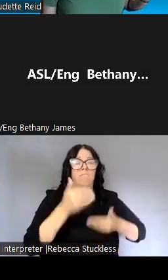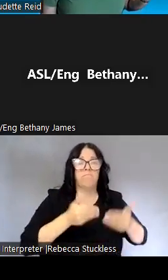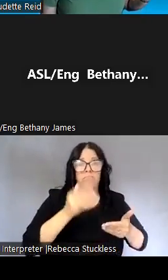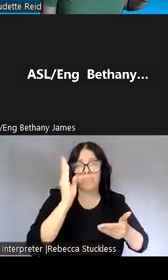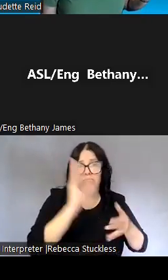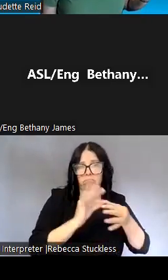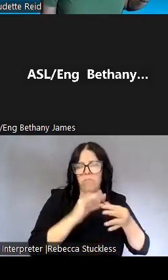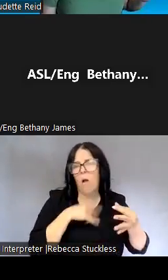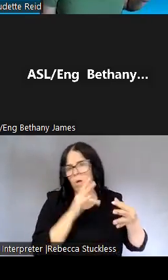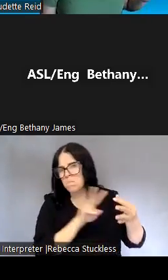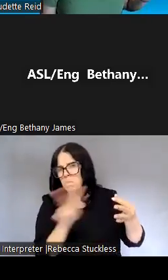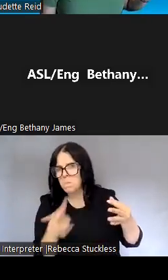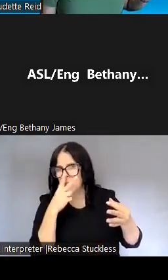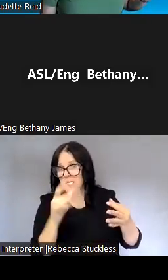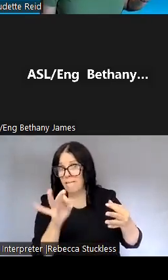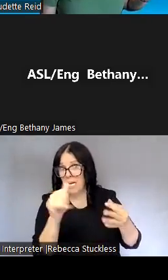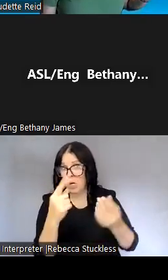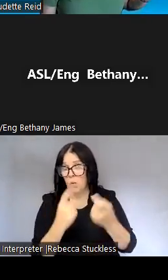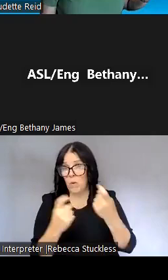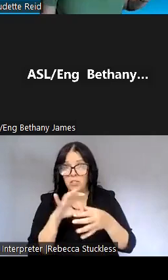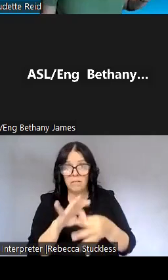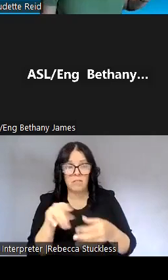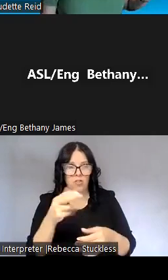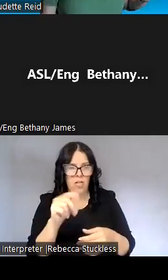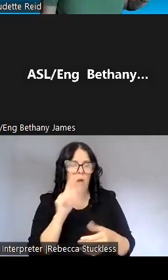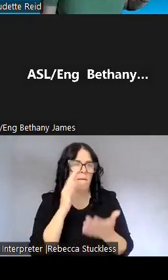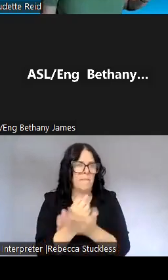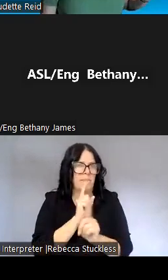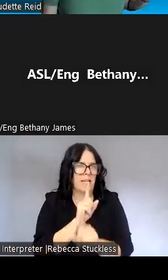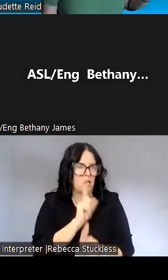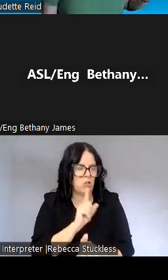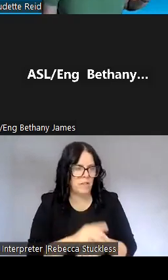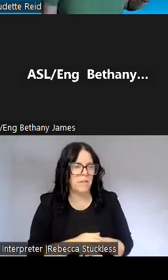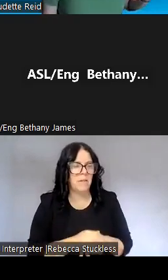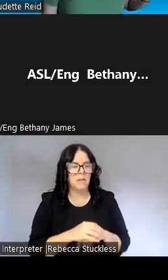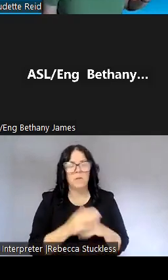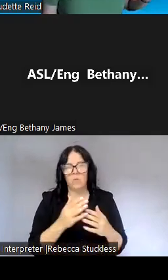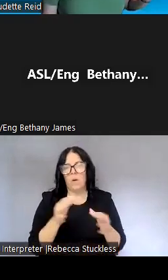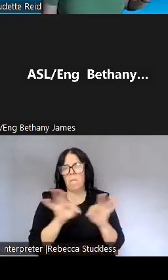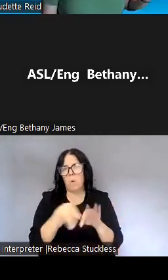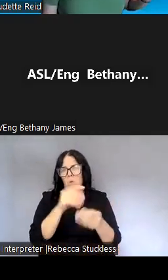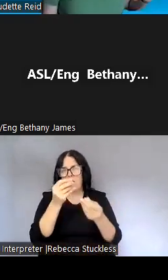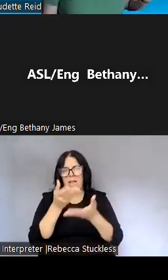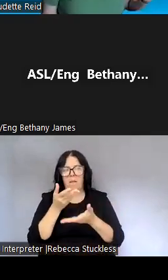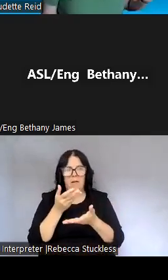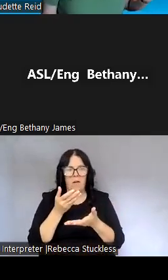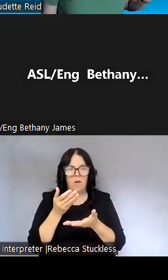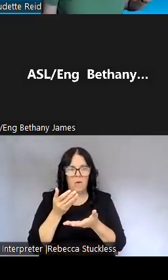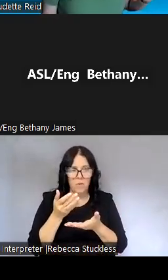to see if there are any questions and be able to answer those. And so just let me know.